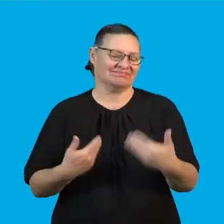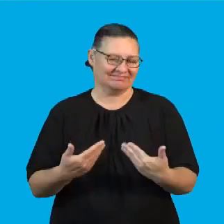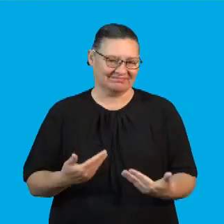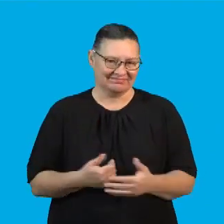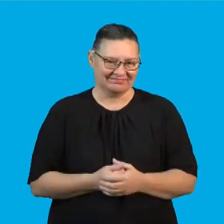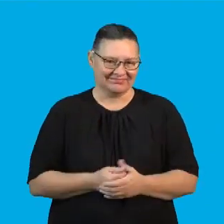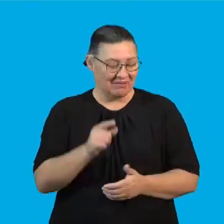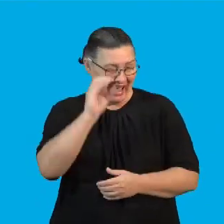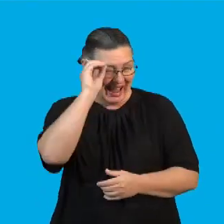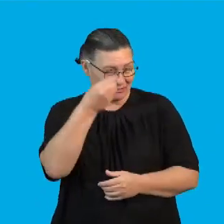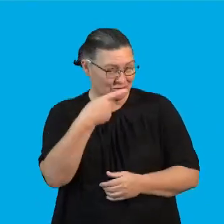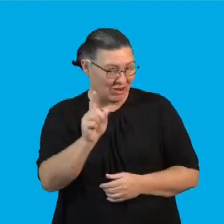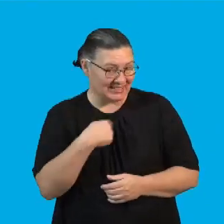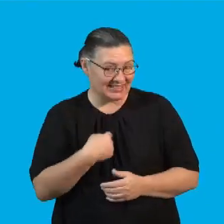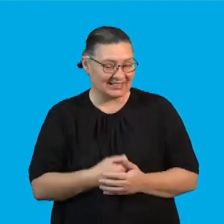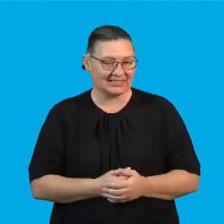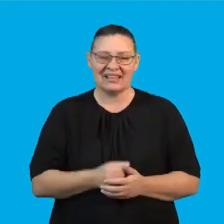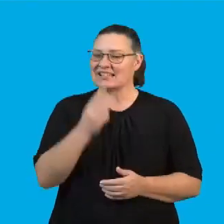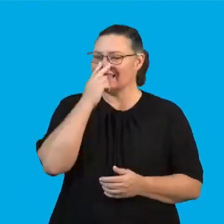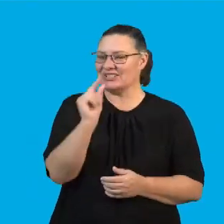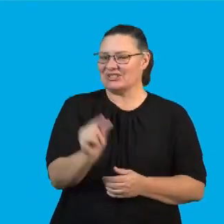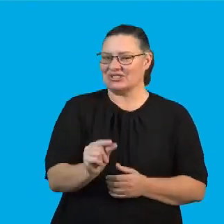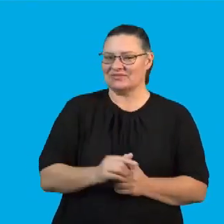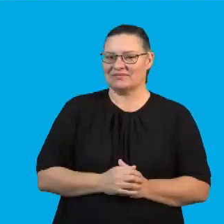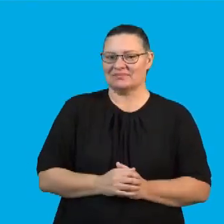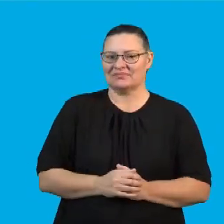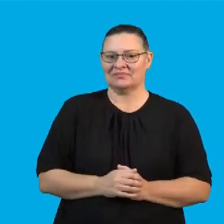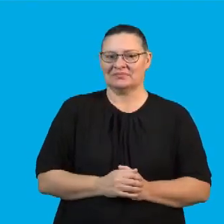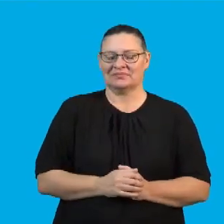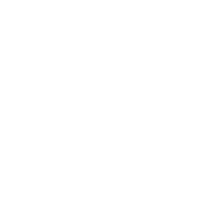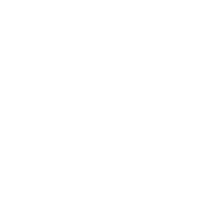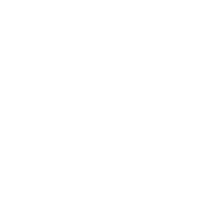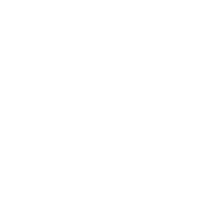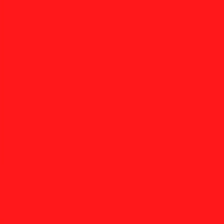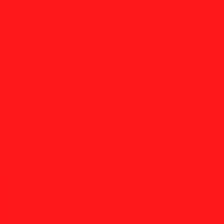come and carry on. This is interesting, isn't it? See you soon.